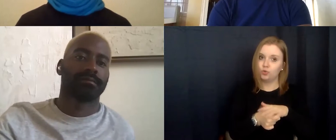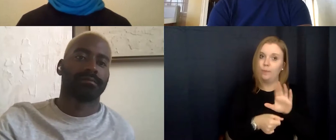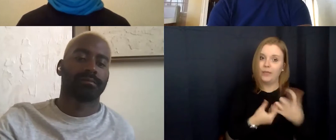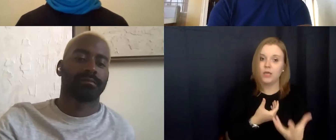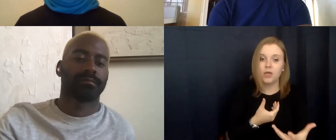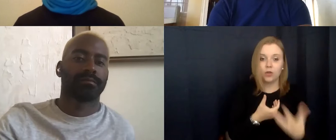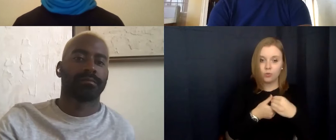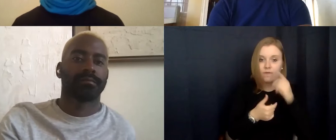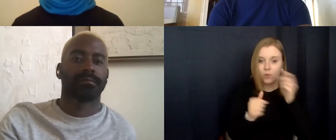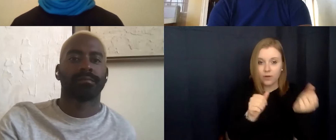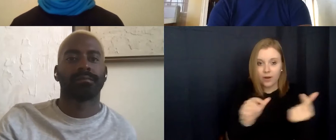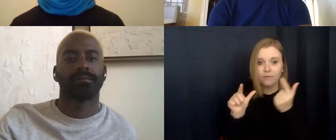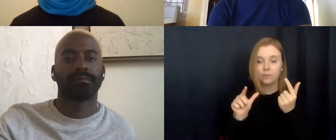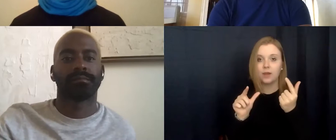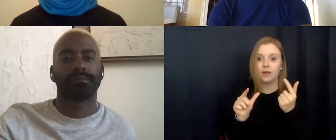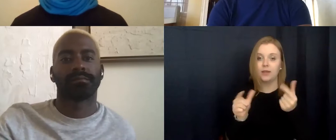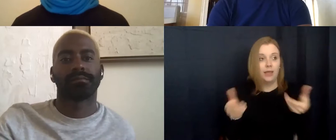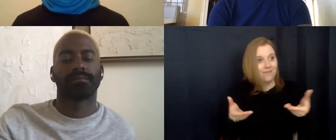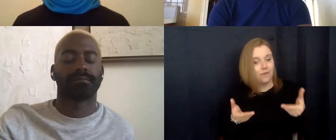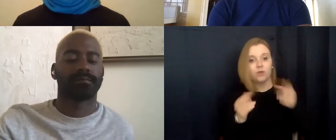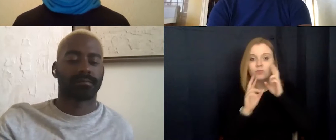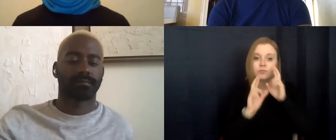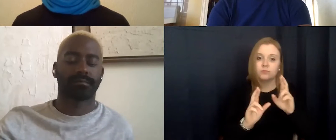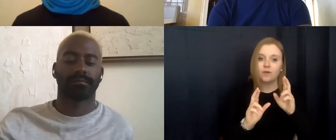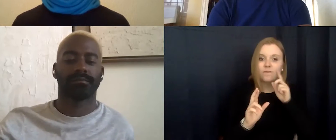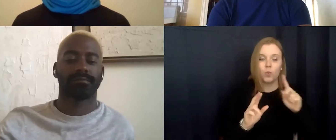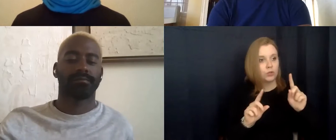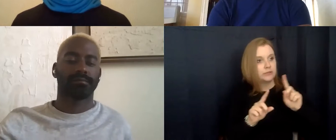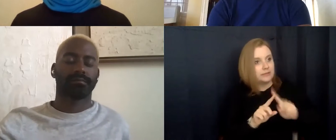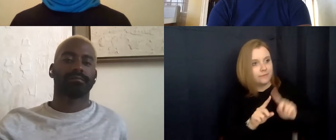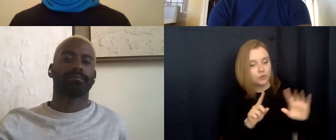and to invite respect for difference and holding multiplicity.